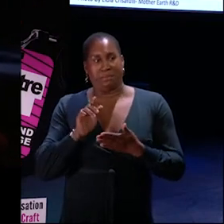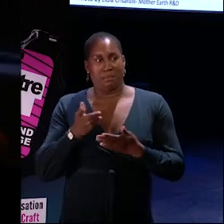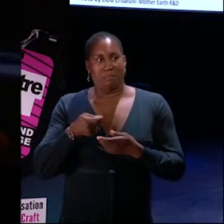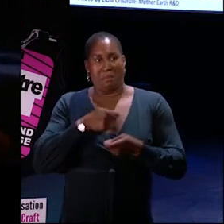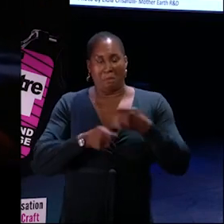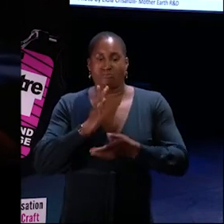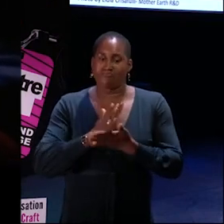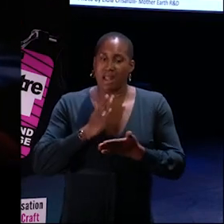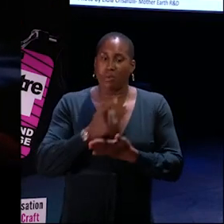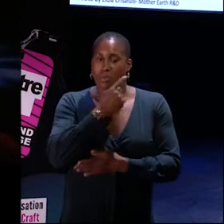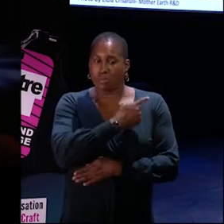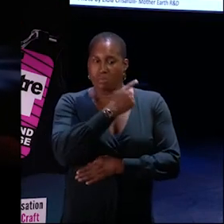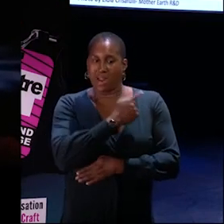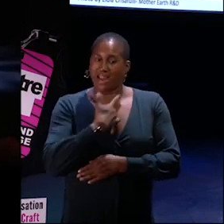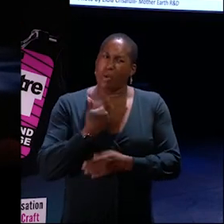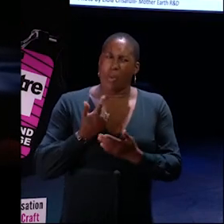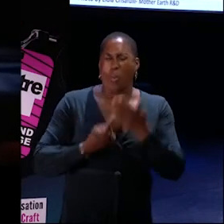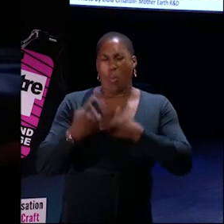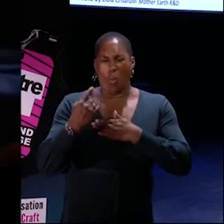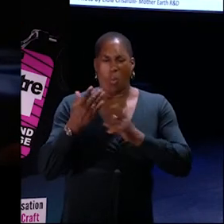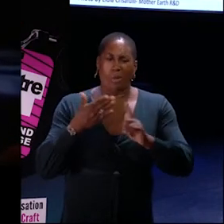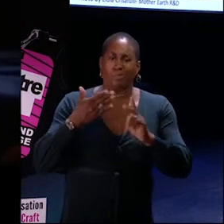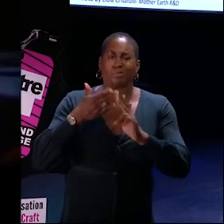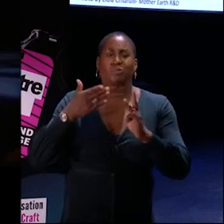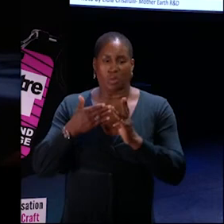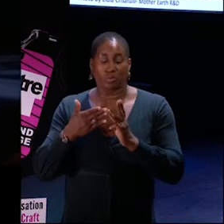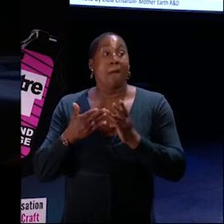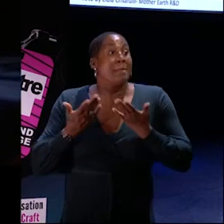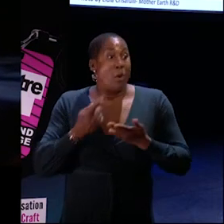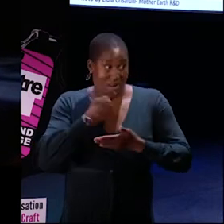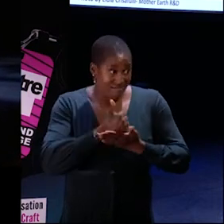definitely recommend using that as your sort of resource.